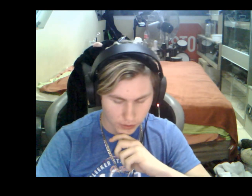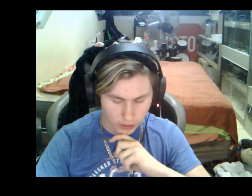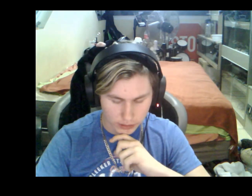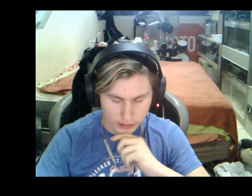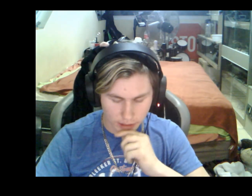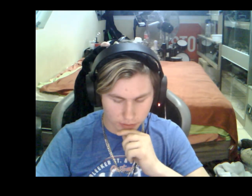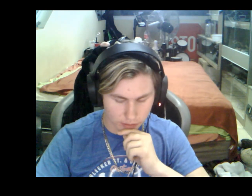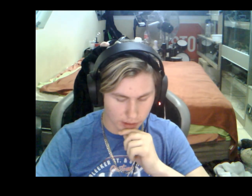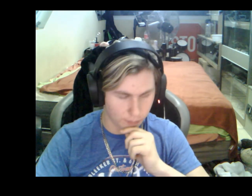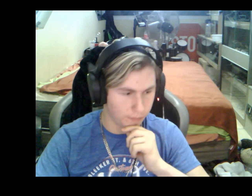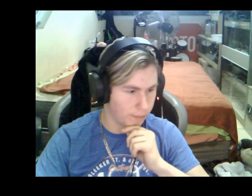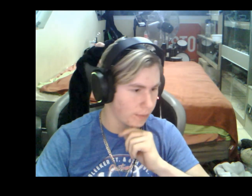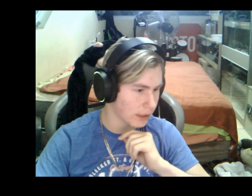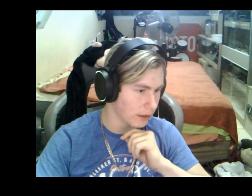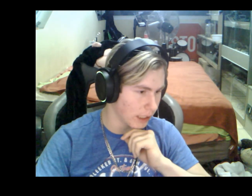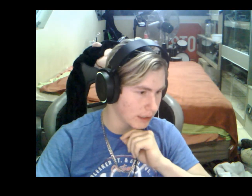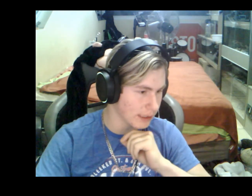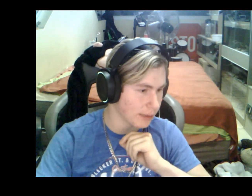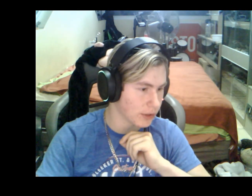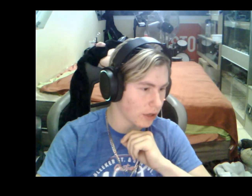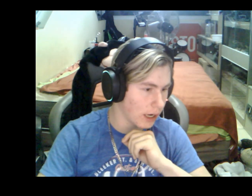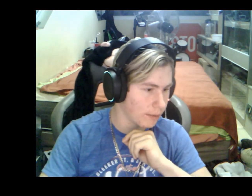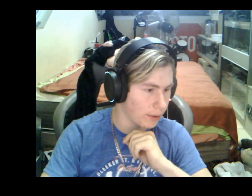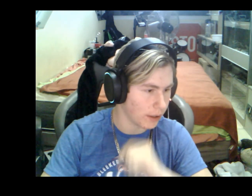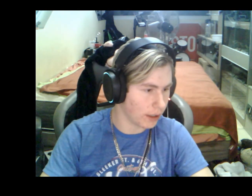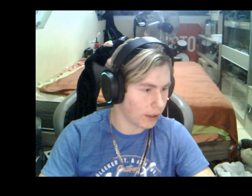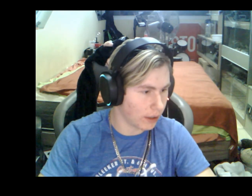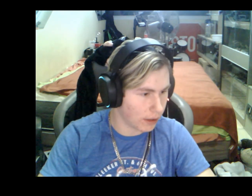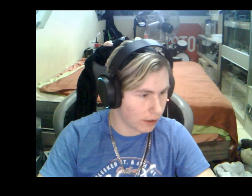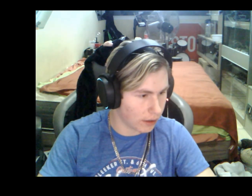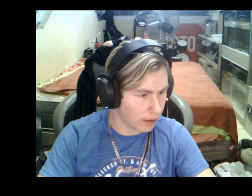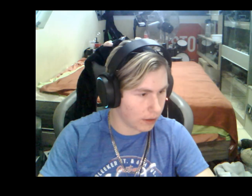if you close the chat, you'll see a button that says subscribe.